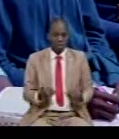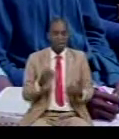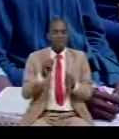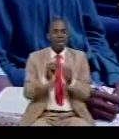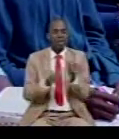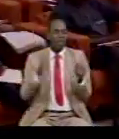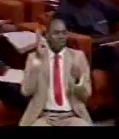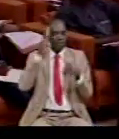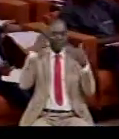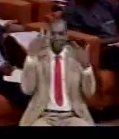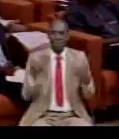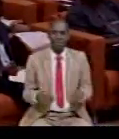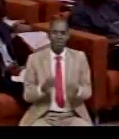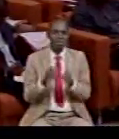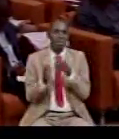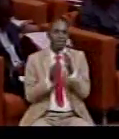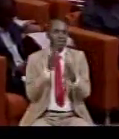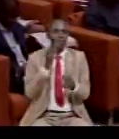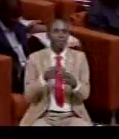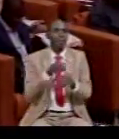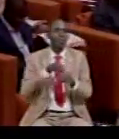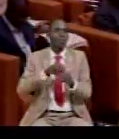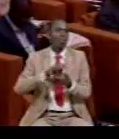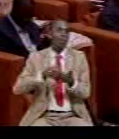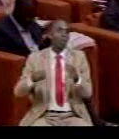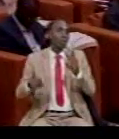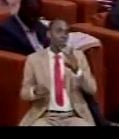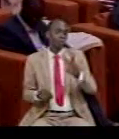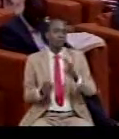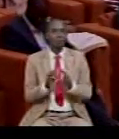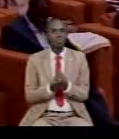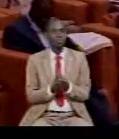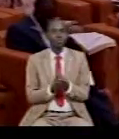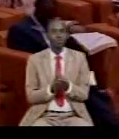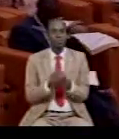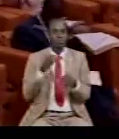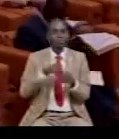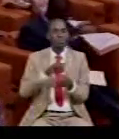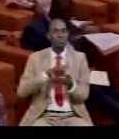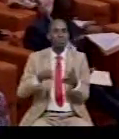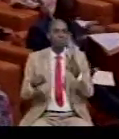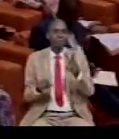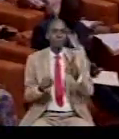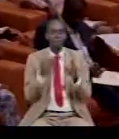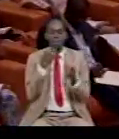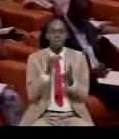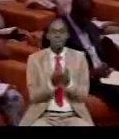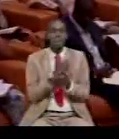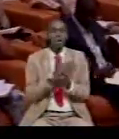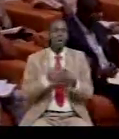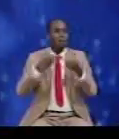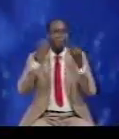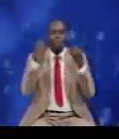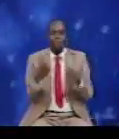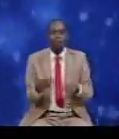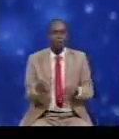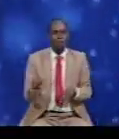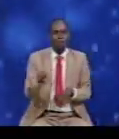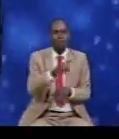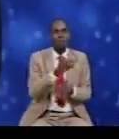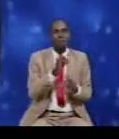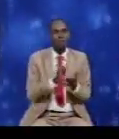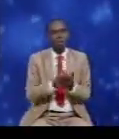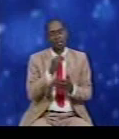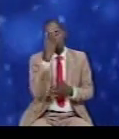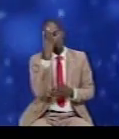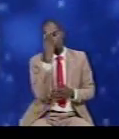in your life. Look at verse 2 there. In verse 2 it says, and many of them that sleep in